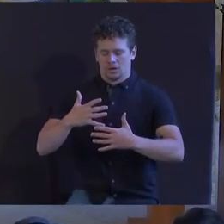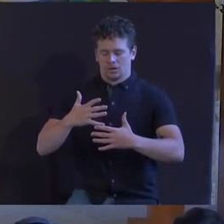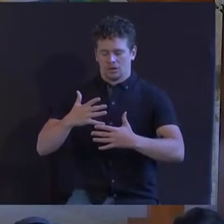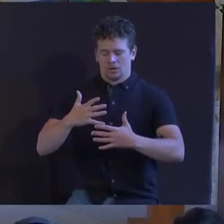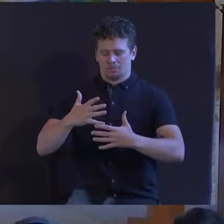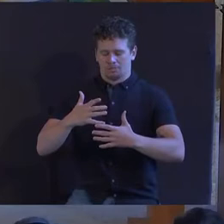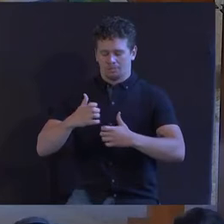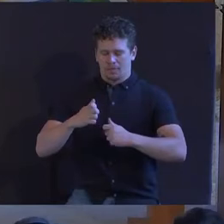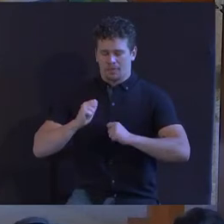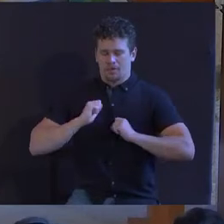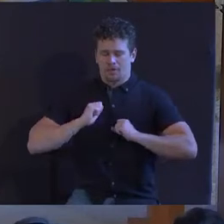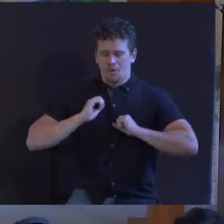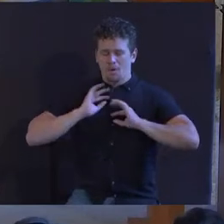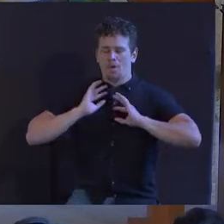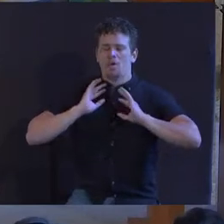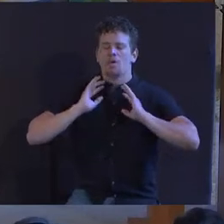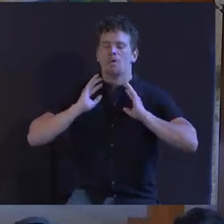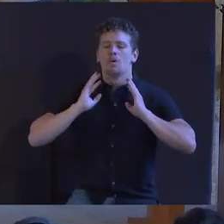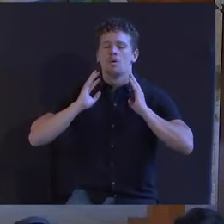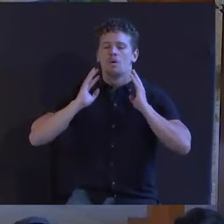And as the breath is released,